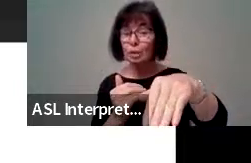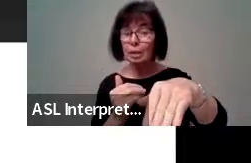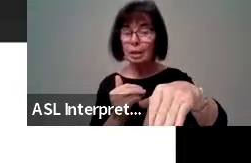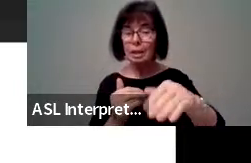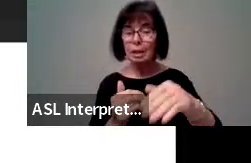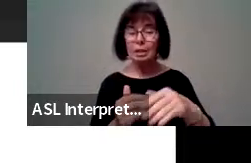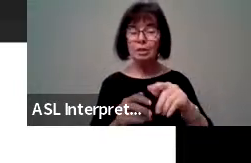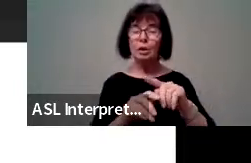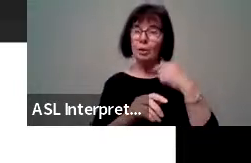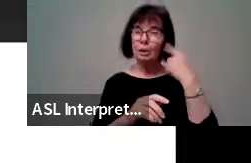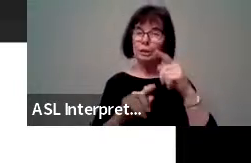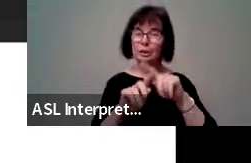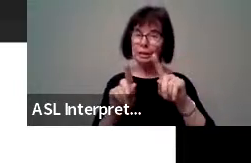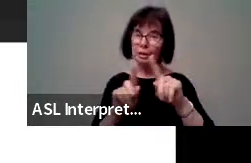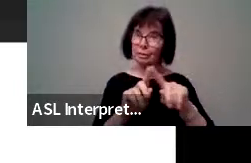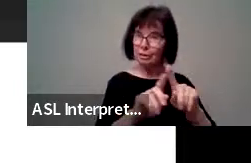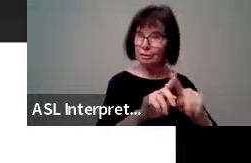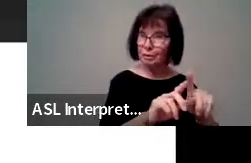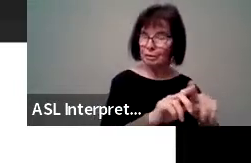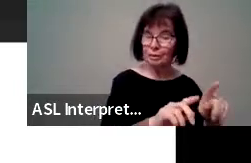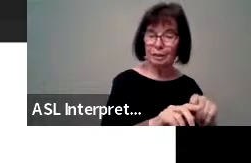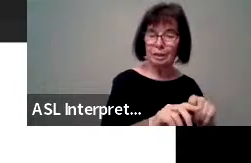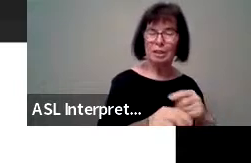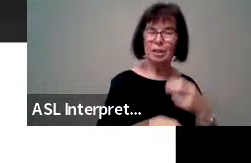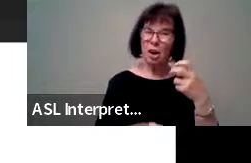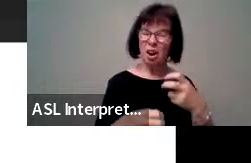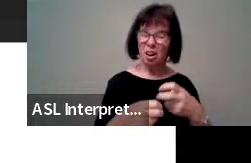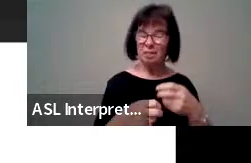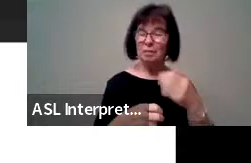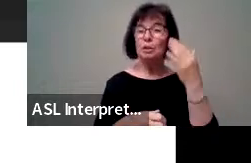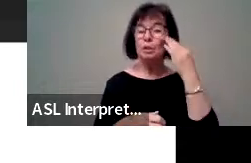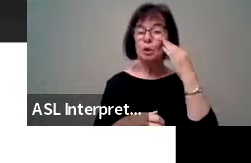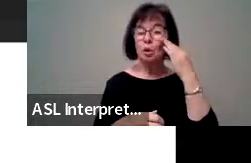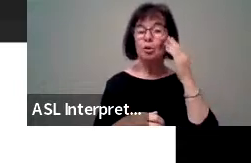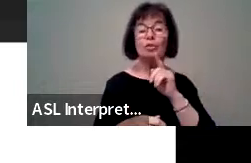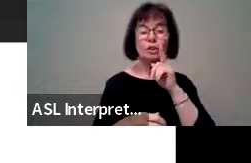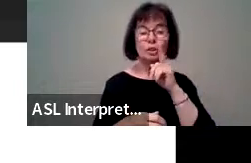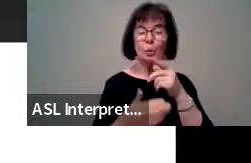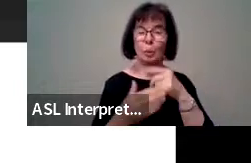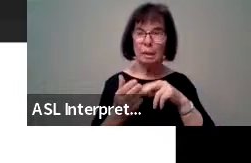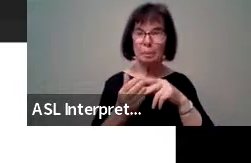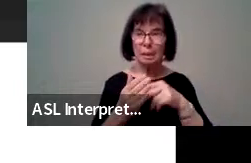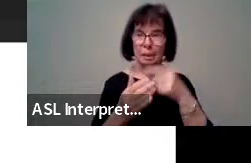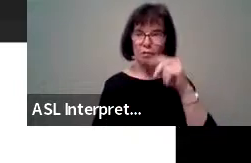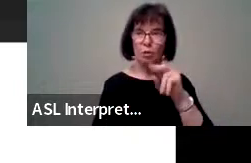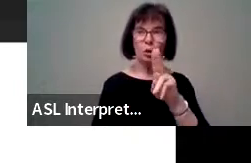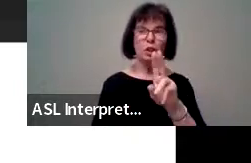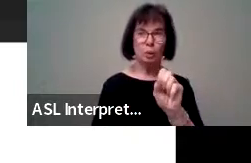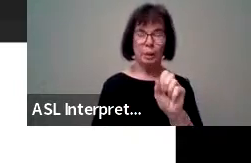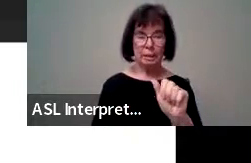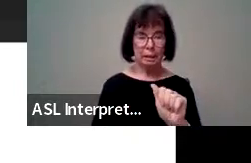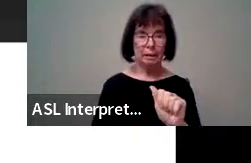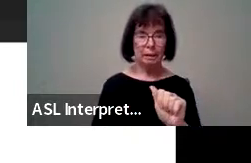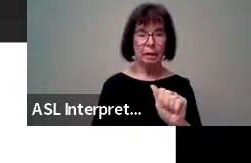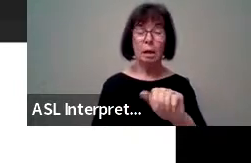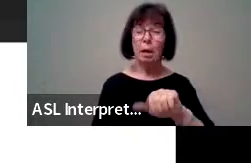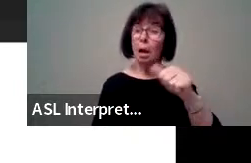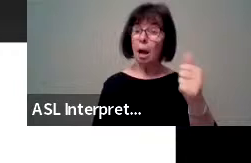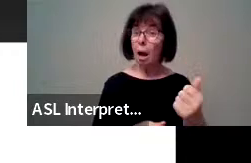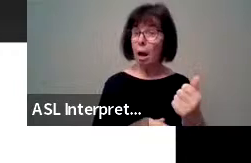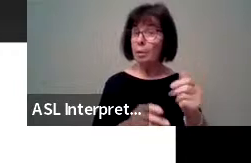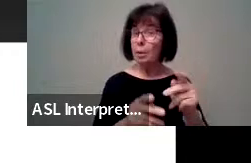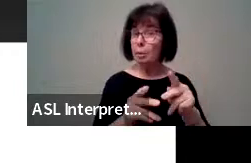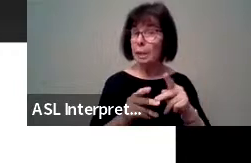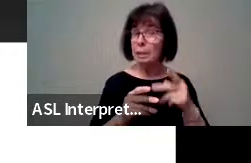in different places. So I think it's been tough to know for sure what this means for the US. Certainly other places have been seeing increases. I think